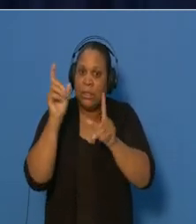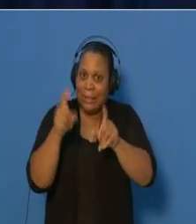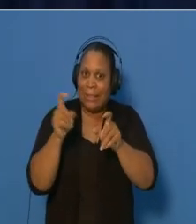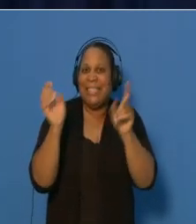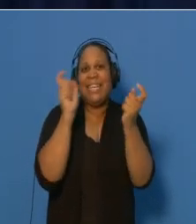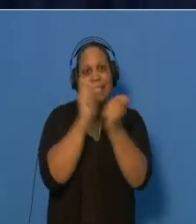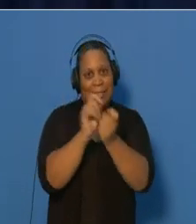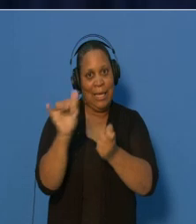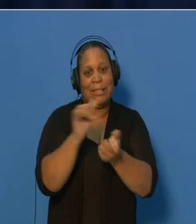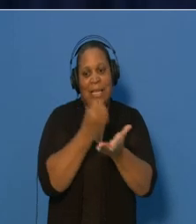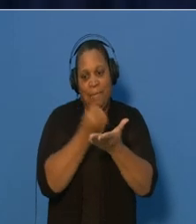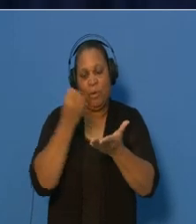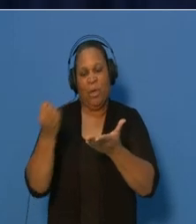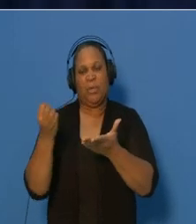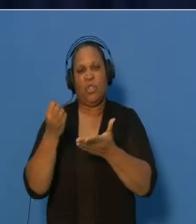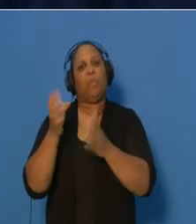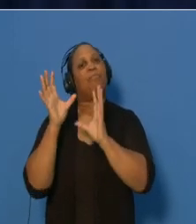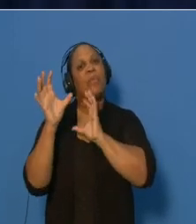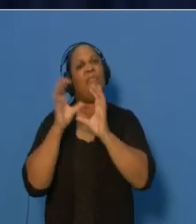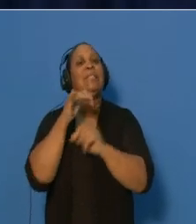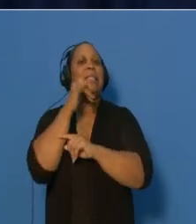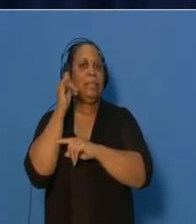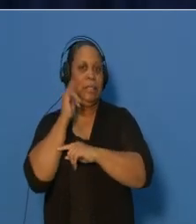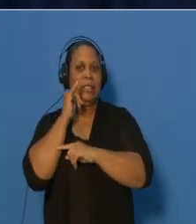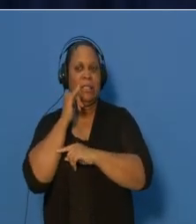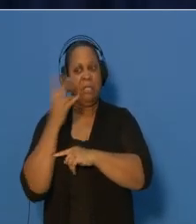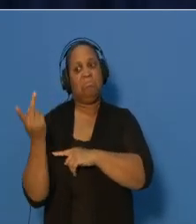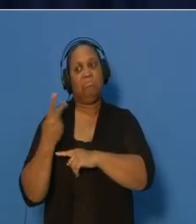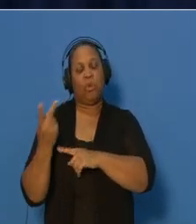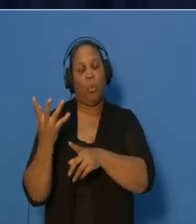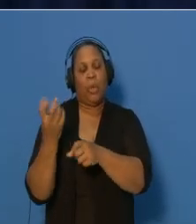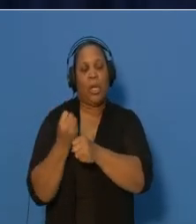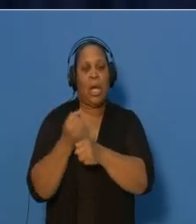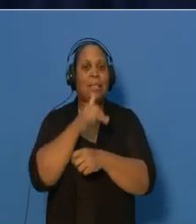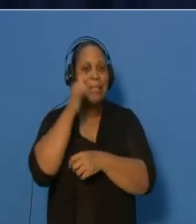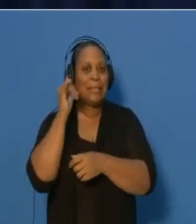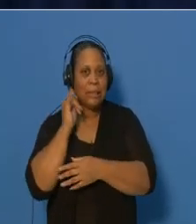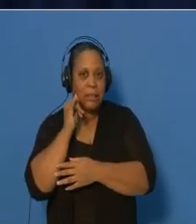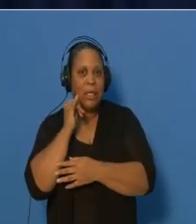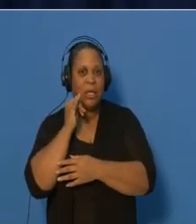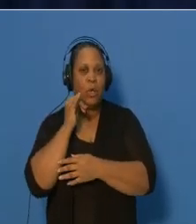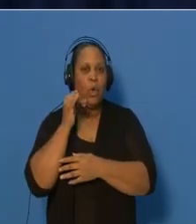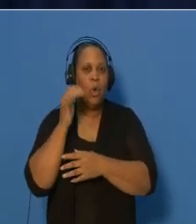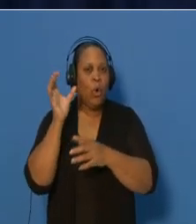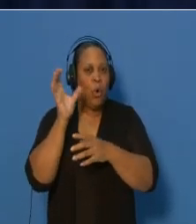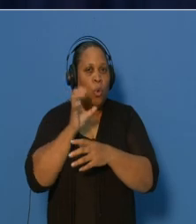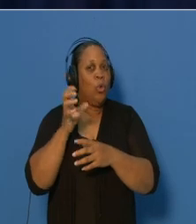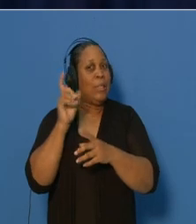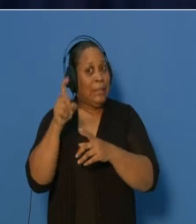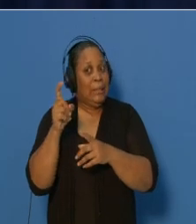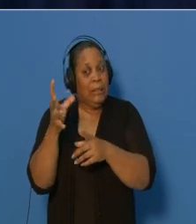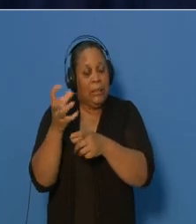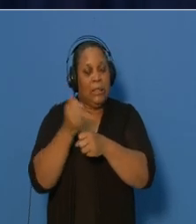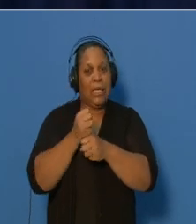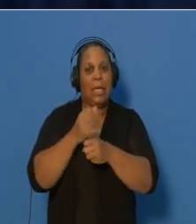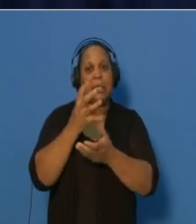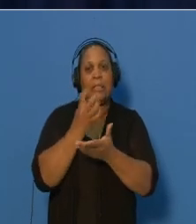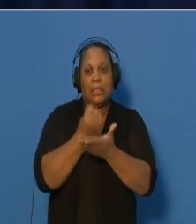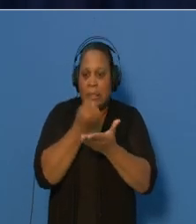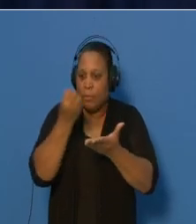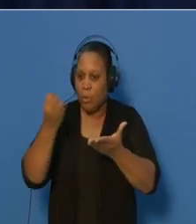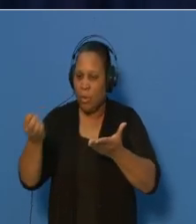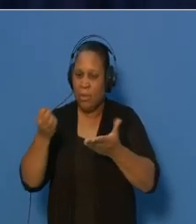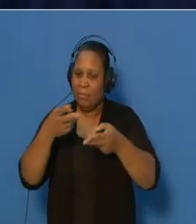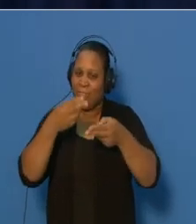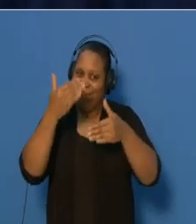from that conversation yesterday, there are some items that we've procured which may be in excess of which we're looking to have, and there are some items of which there are